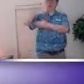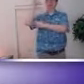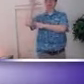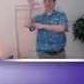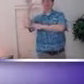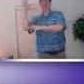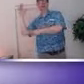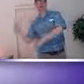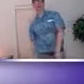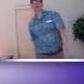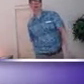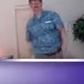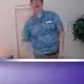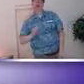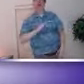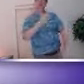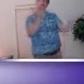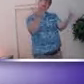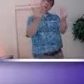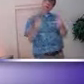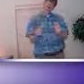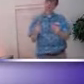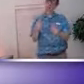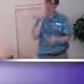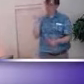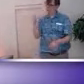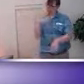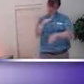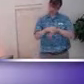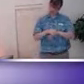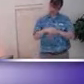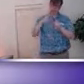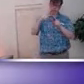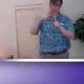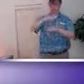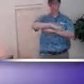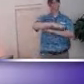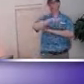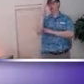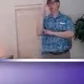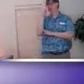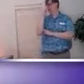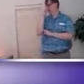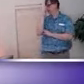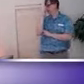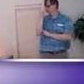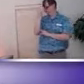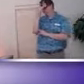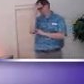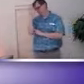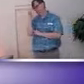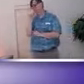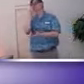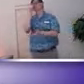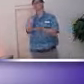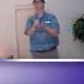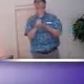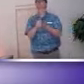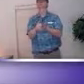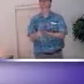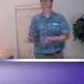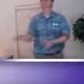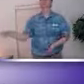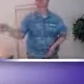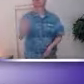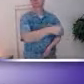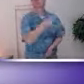And so I brought a prop today because I like props, and props can help us. I'm a visual learner, so